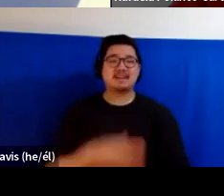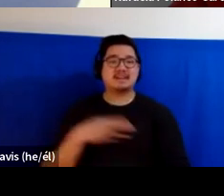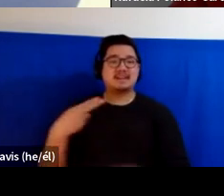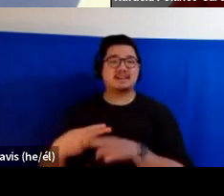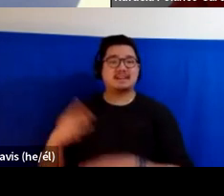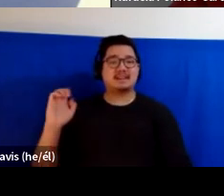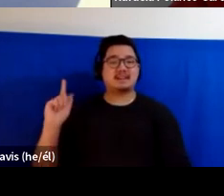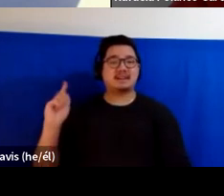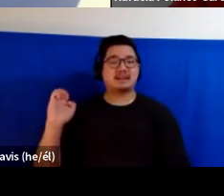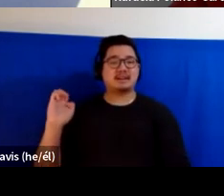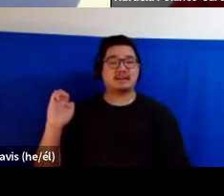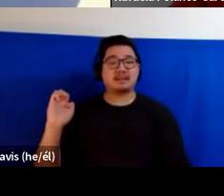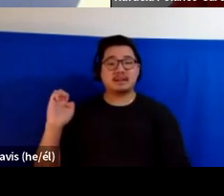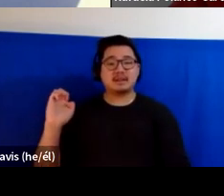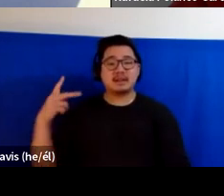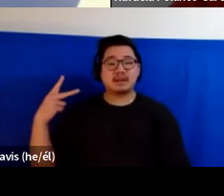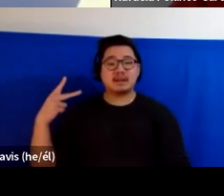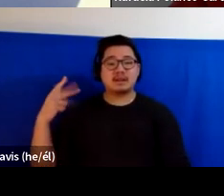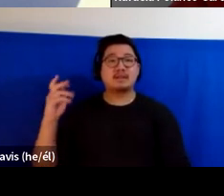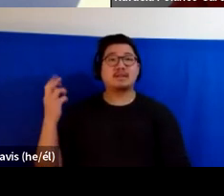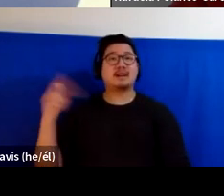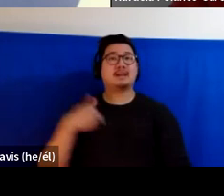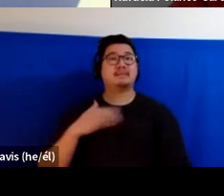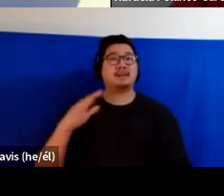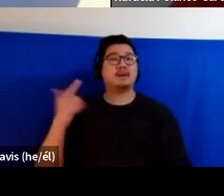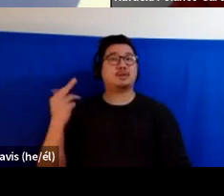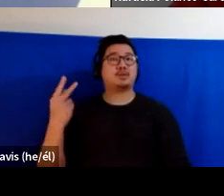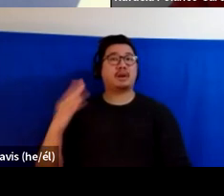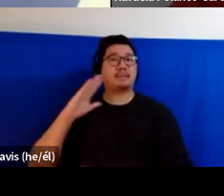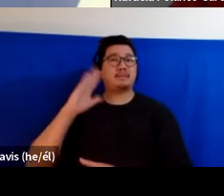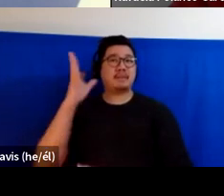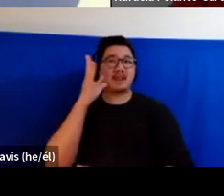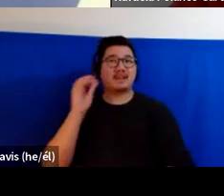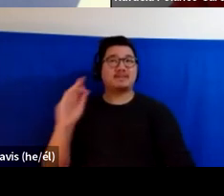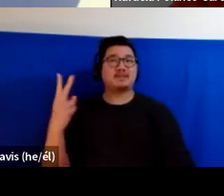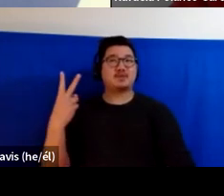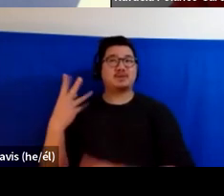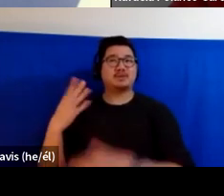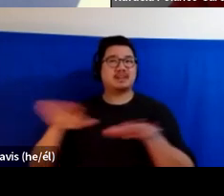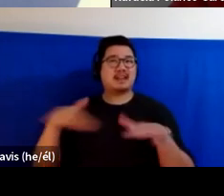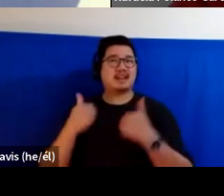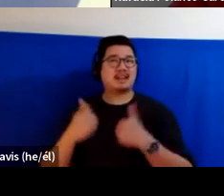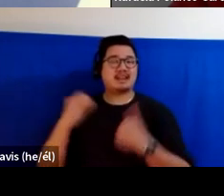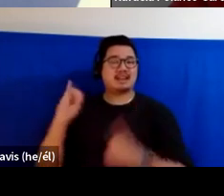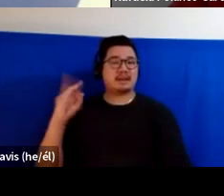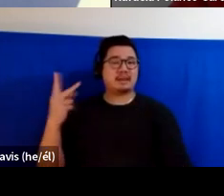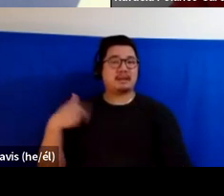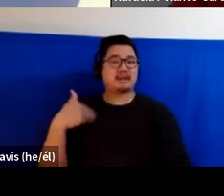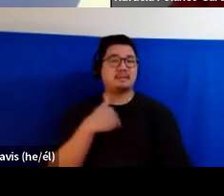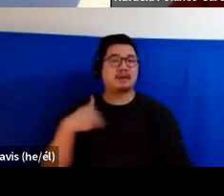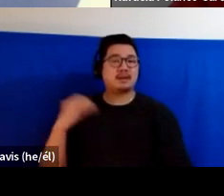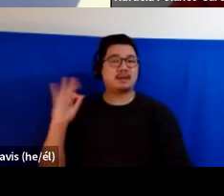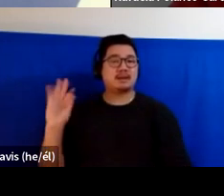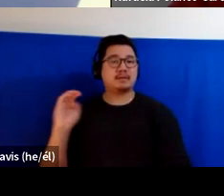pechter i'm a grandmother of two kids in the boston schools i live in jamaica plain i'm a member of mass kosh health